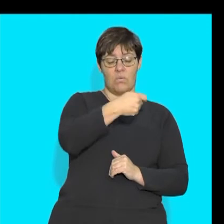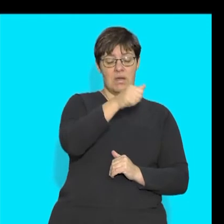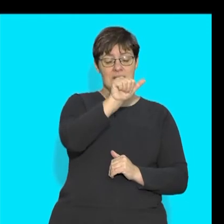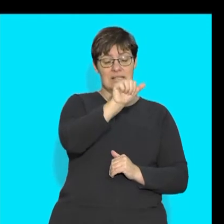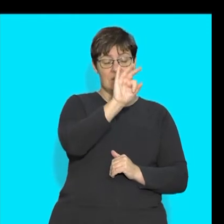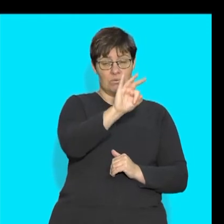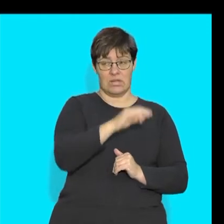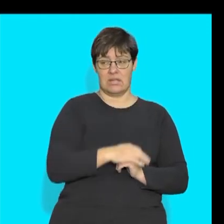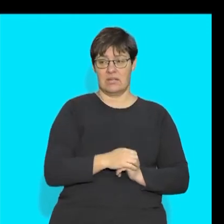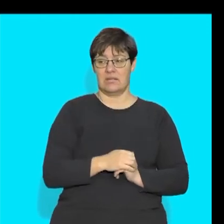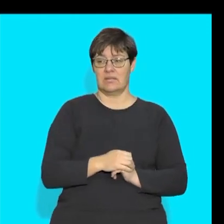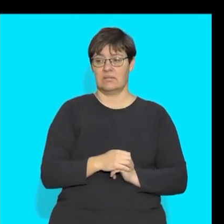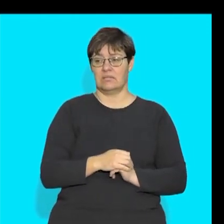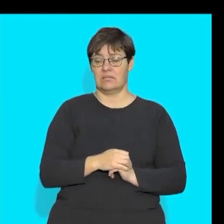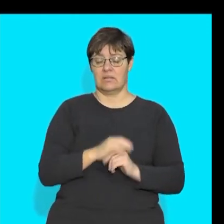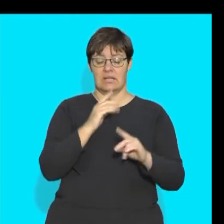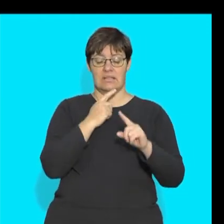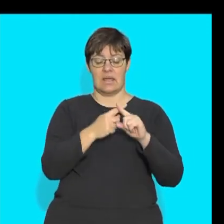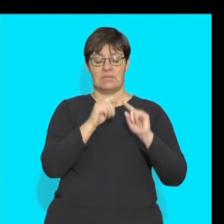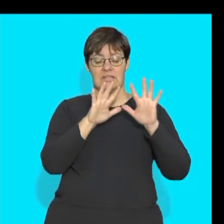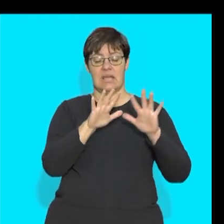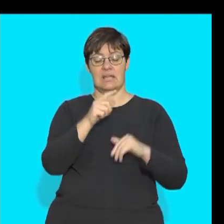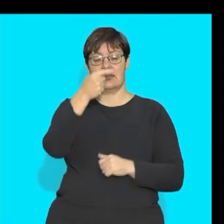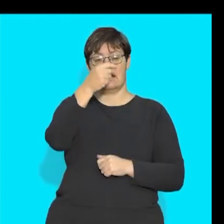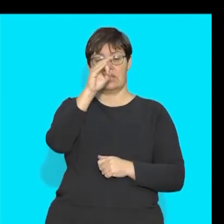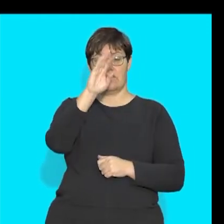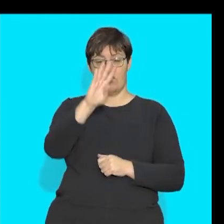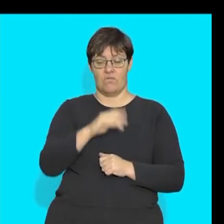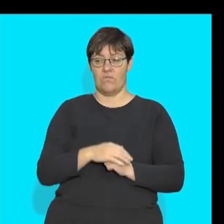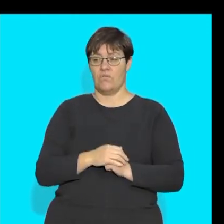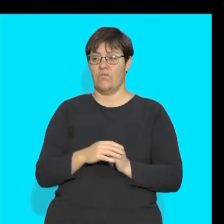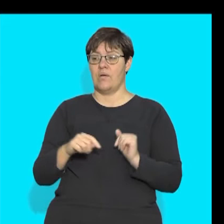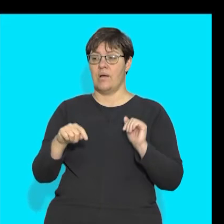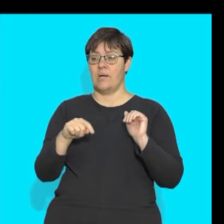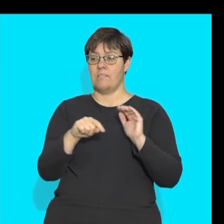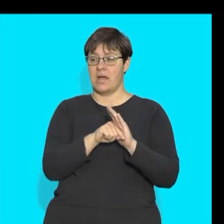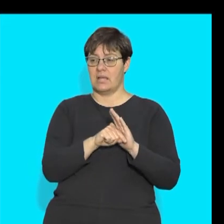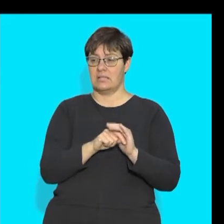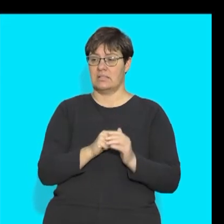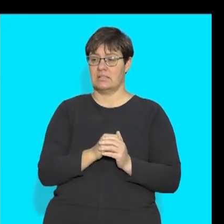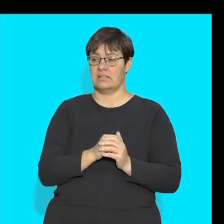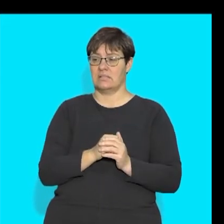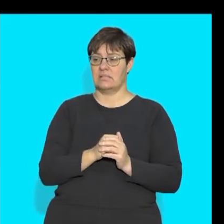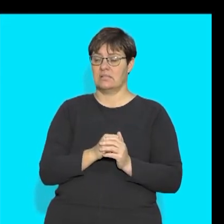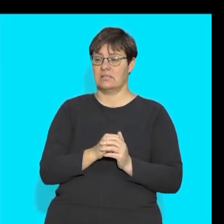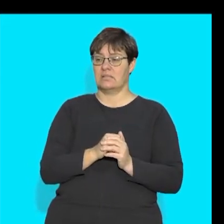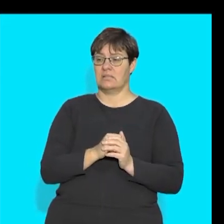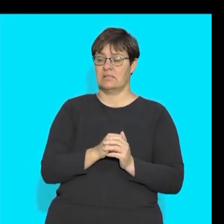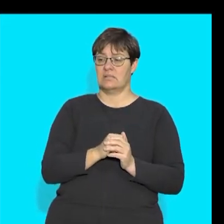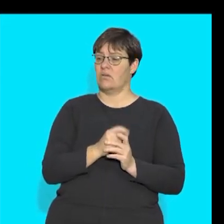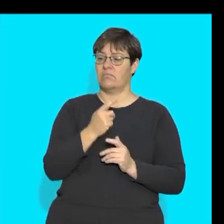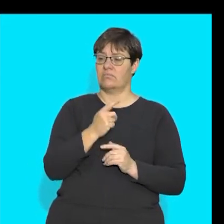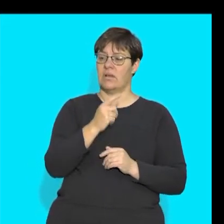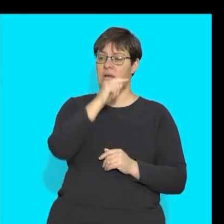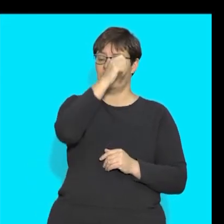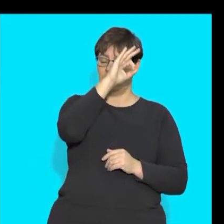6,63 times 10 to the 34 minus 34, 3 times 10 to the